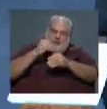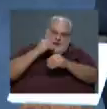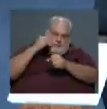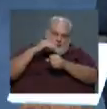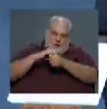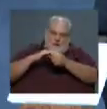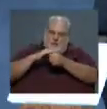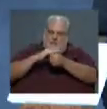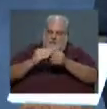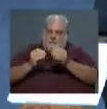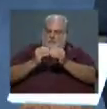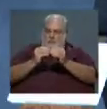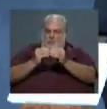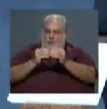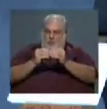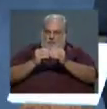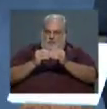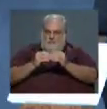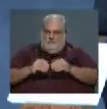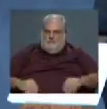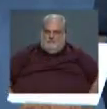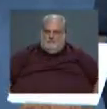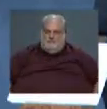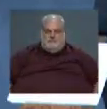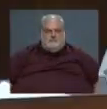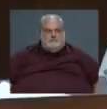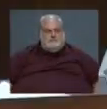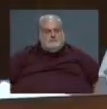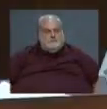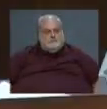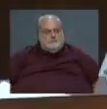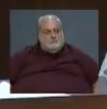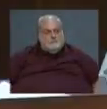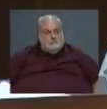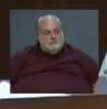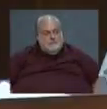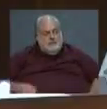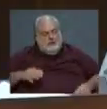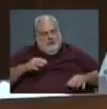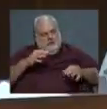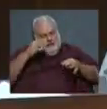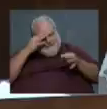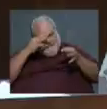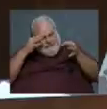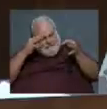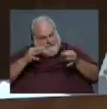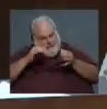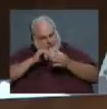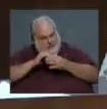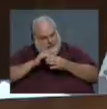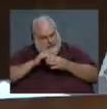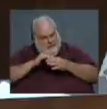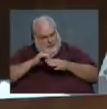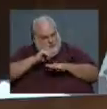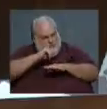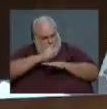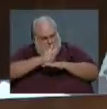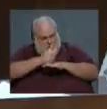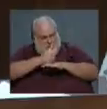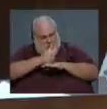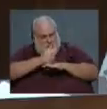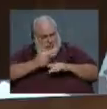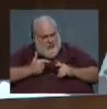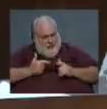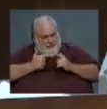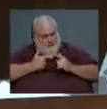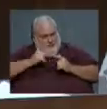neighborhood than it is now. I didn't know you could base that. Seems like discrimination to me when you're talking about, you know, I live